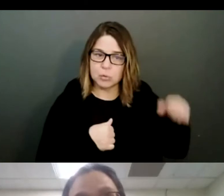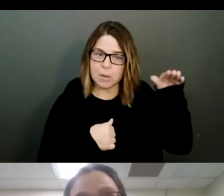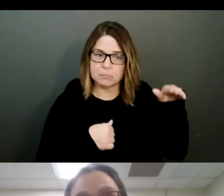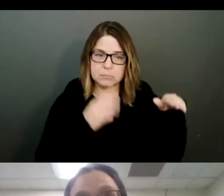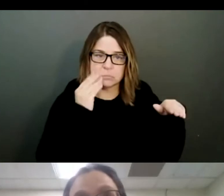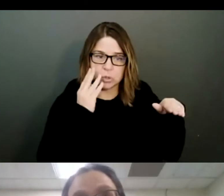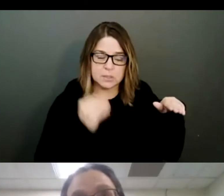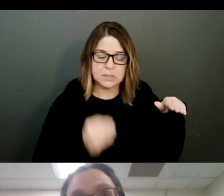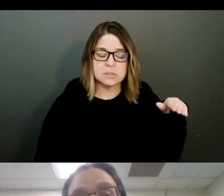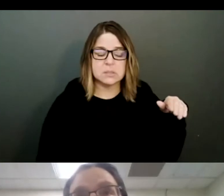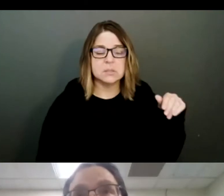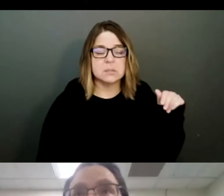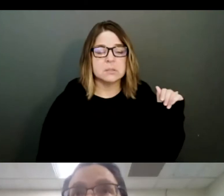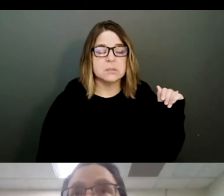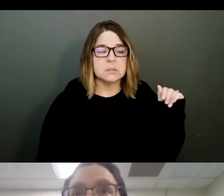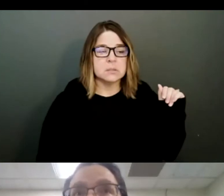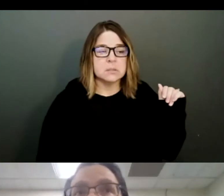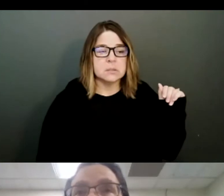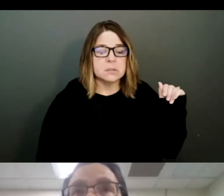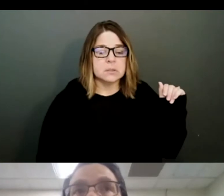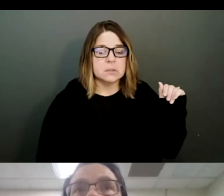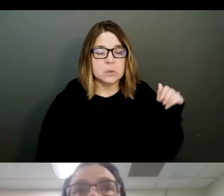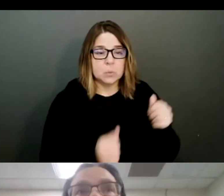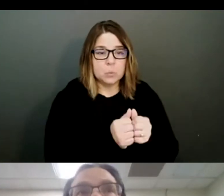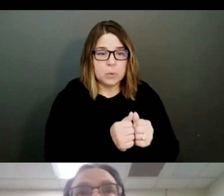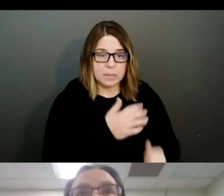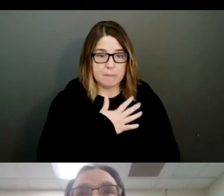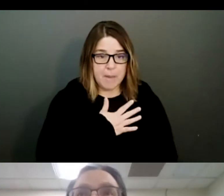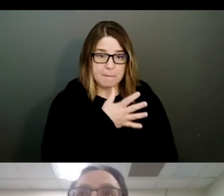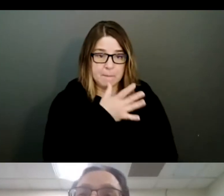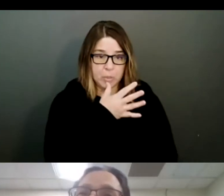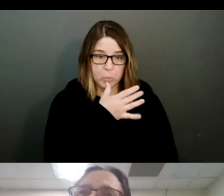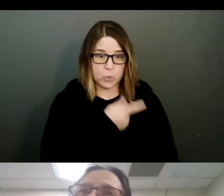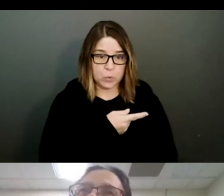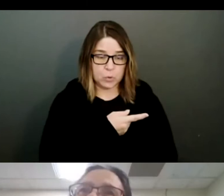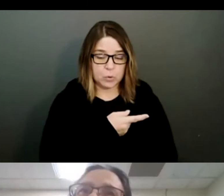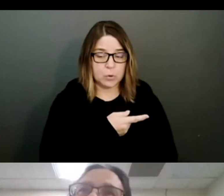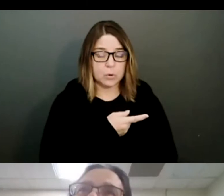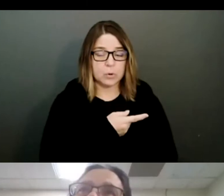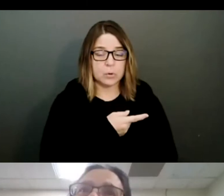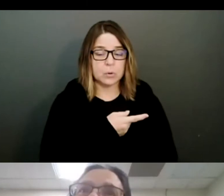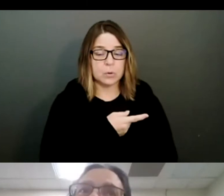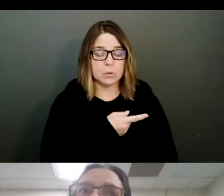But then when, with my mother, it was like